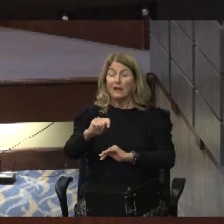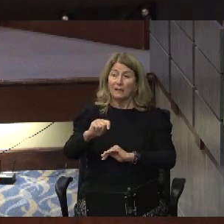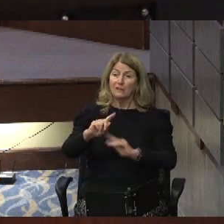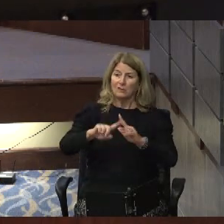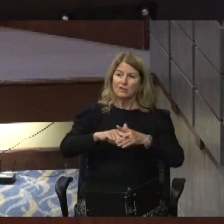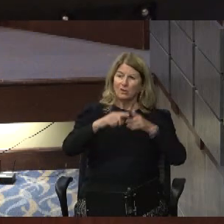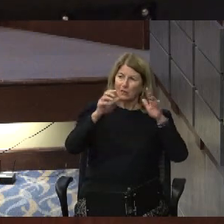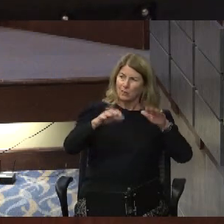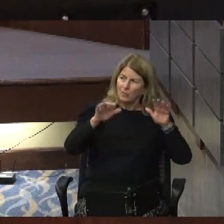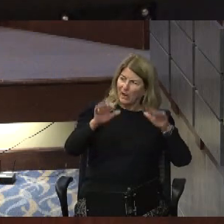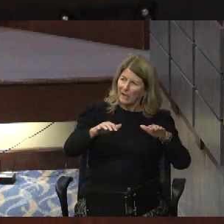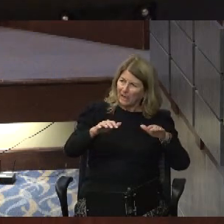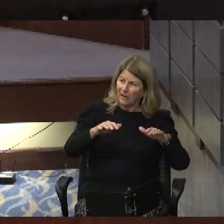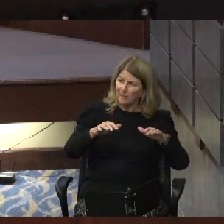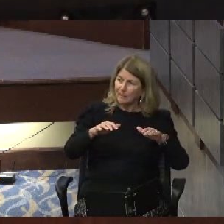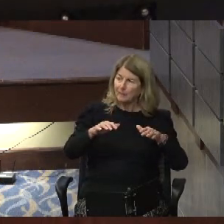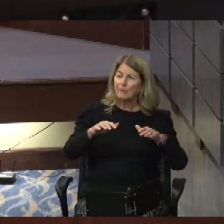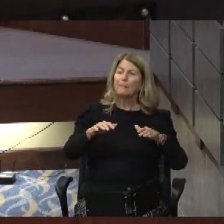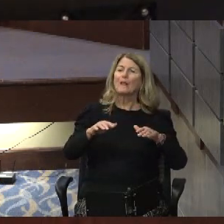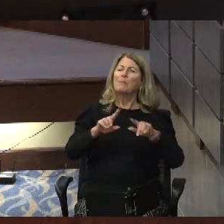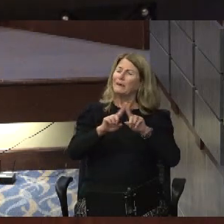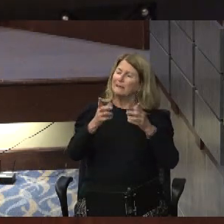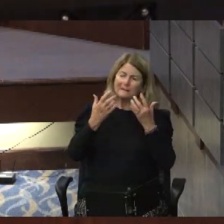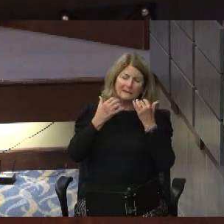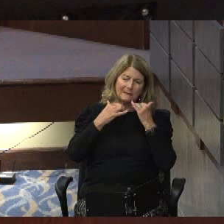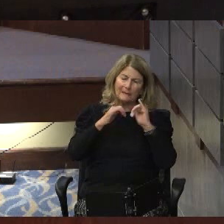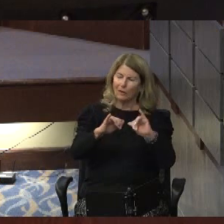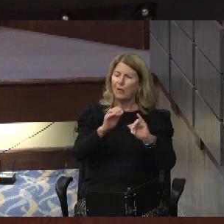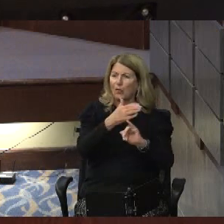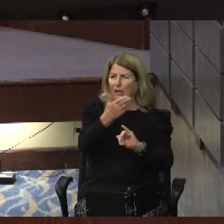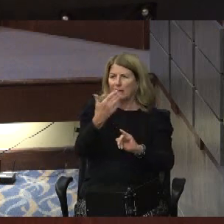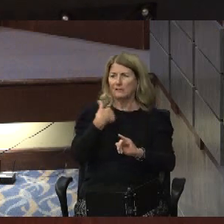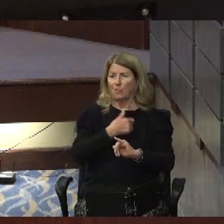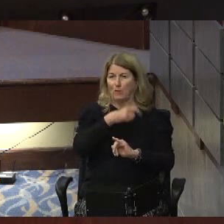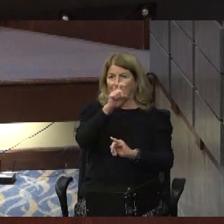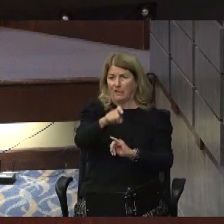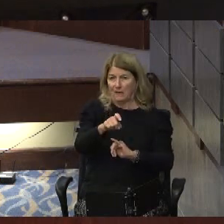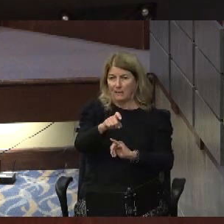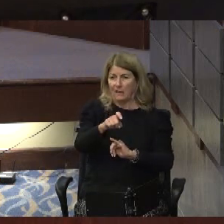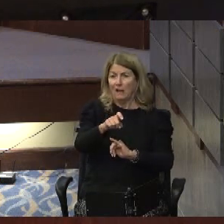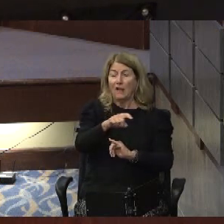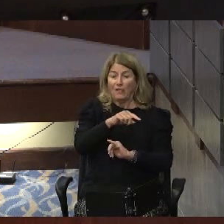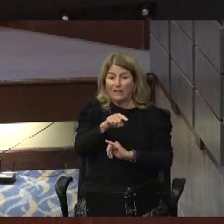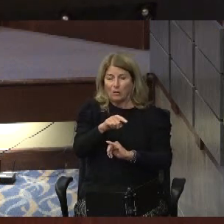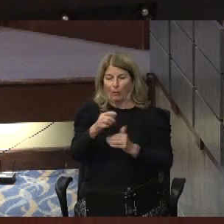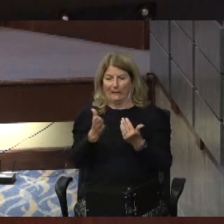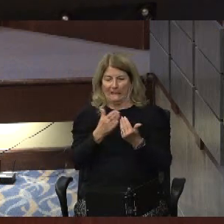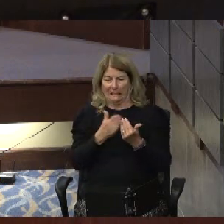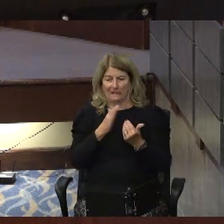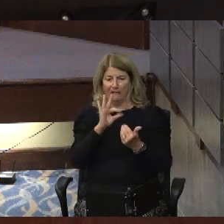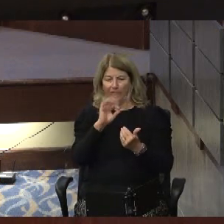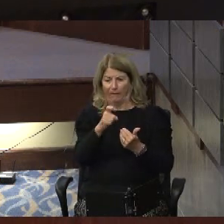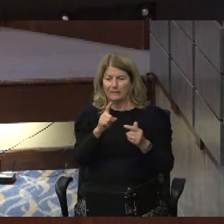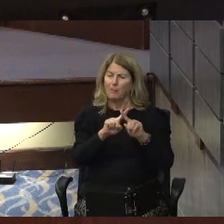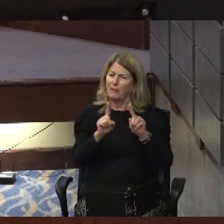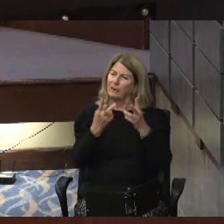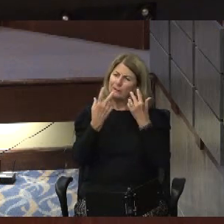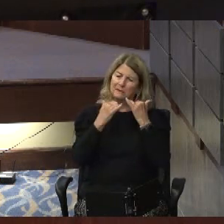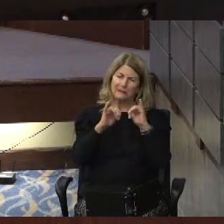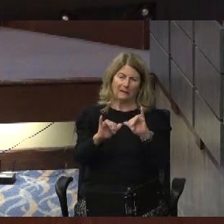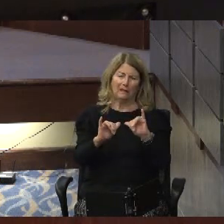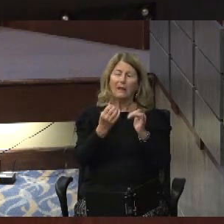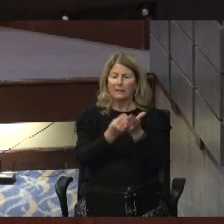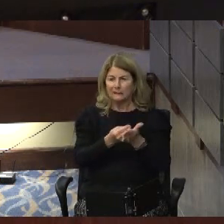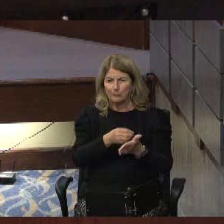while, but these are measures that we need to, even though these are kind of the easy fixes, they're still expensive and they're time